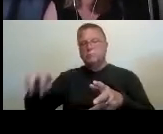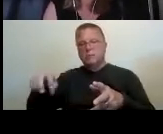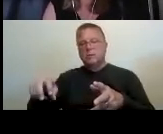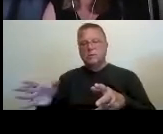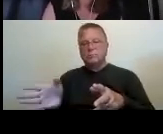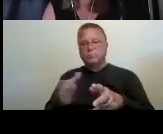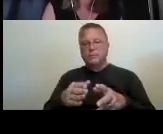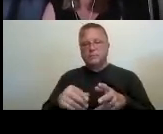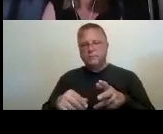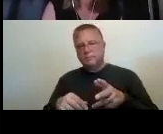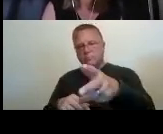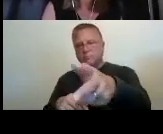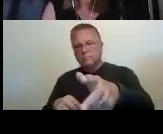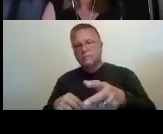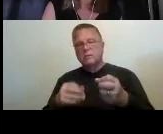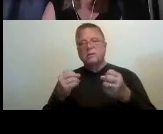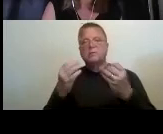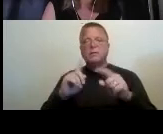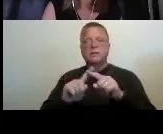that.